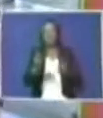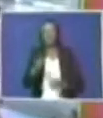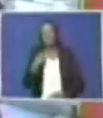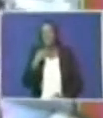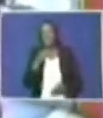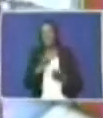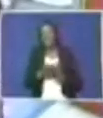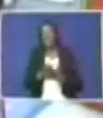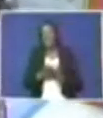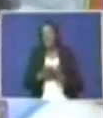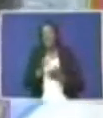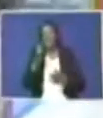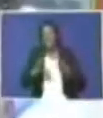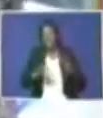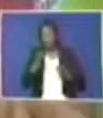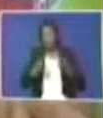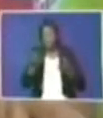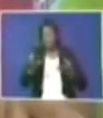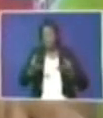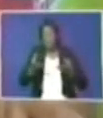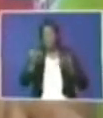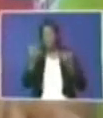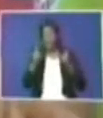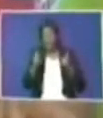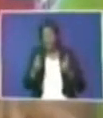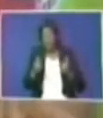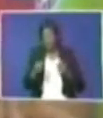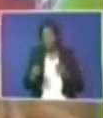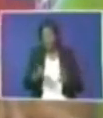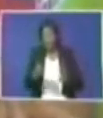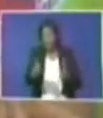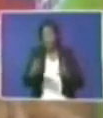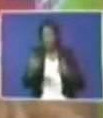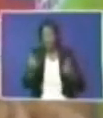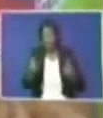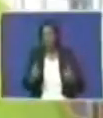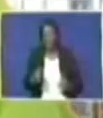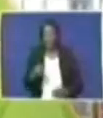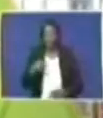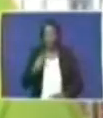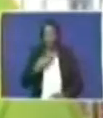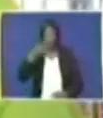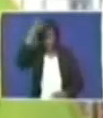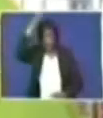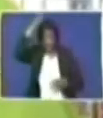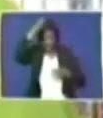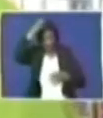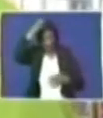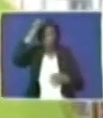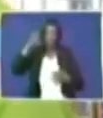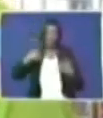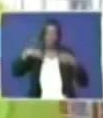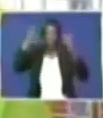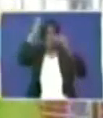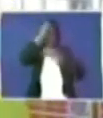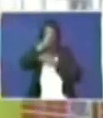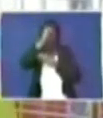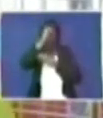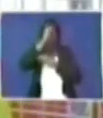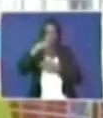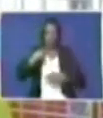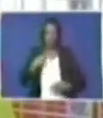for everybody who wants to plan a party. Okay, we have tiaras, we have hats for the men, we